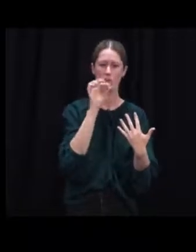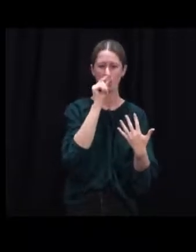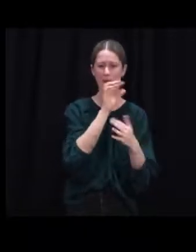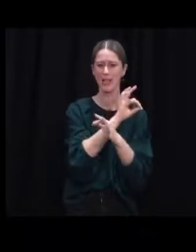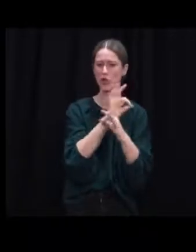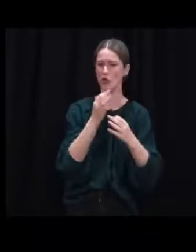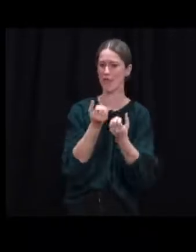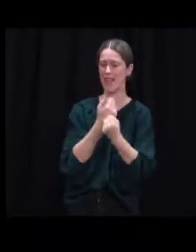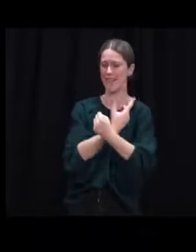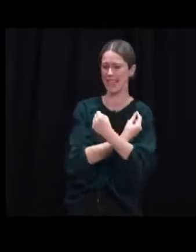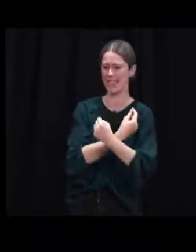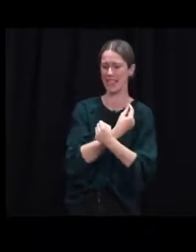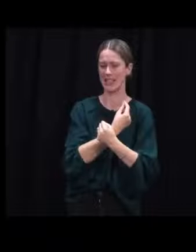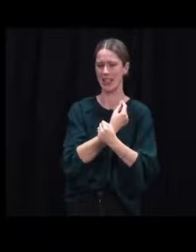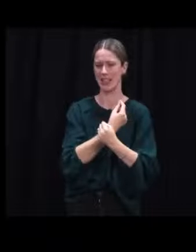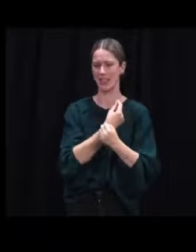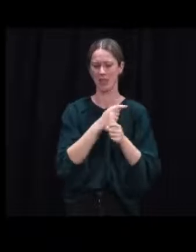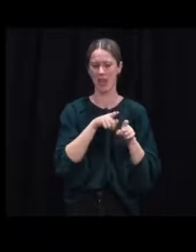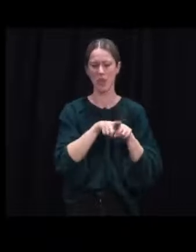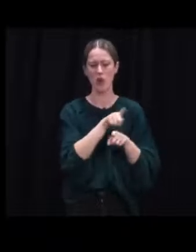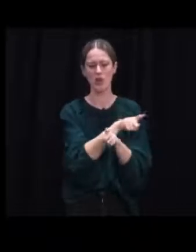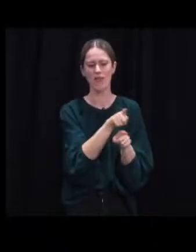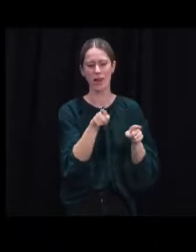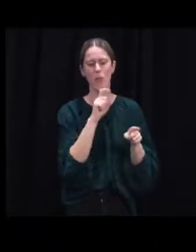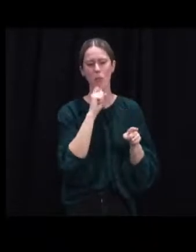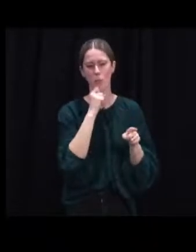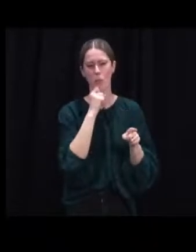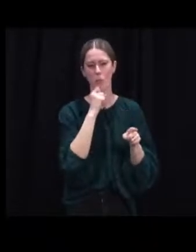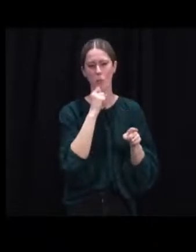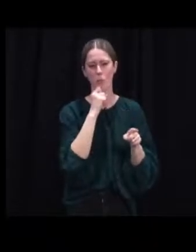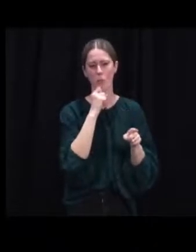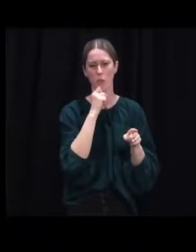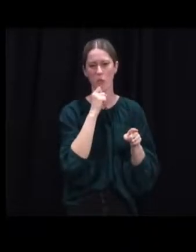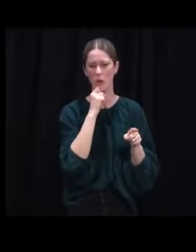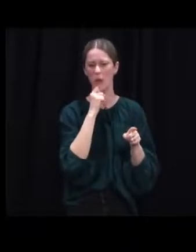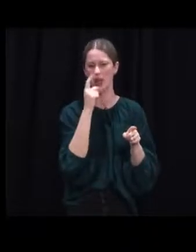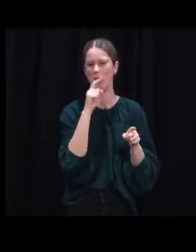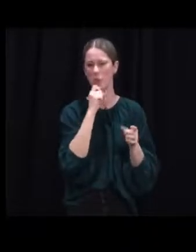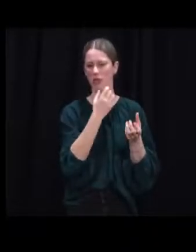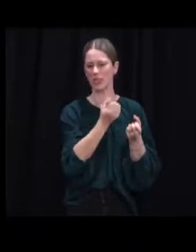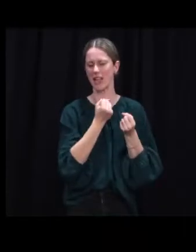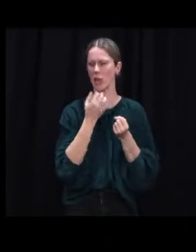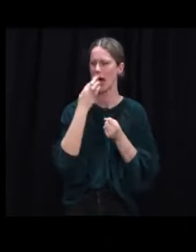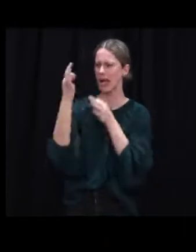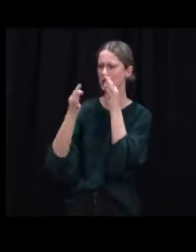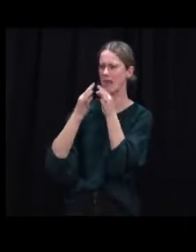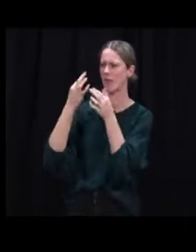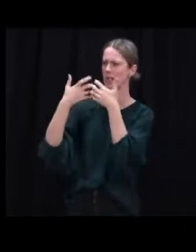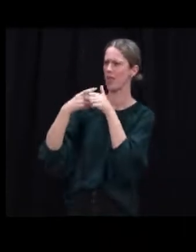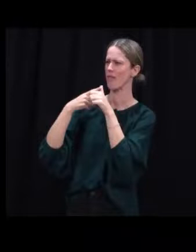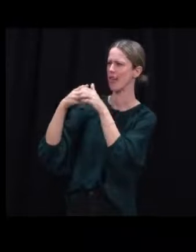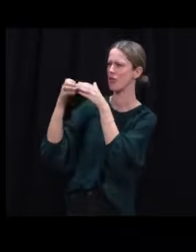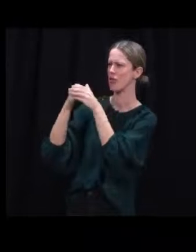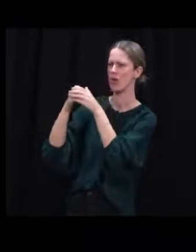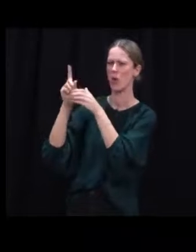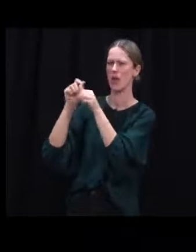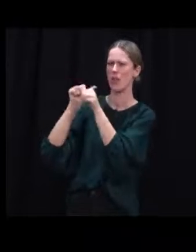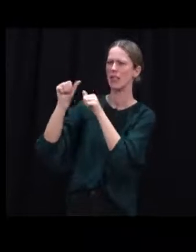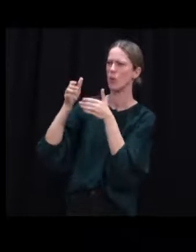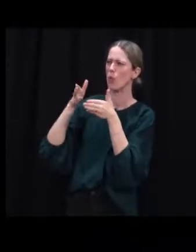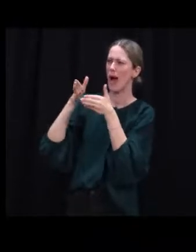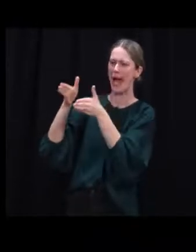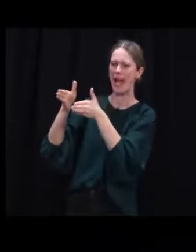had some people, a small number, possibly 5, who hadn't received a dose, most of those people